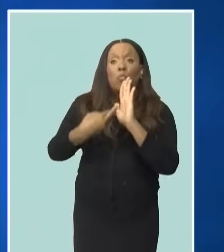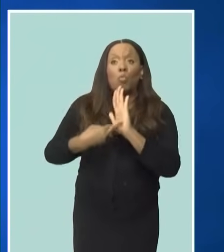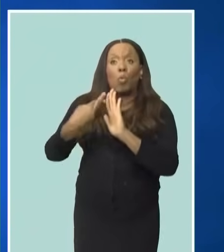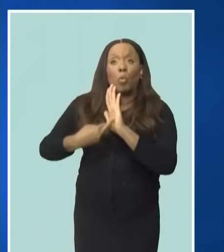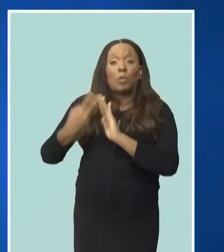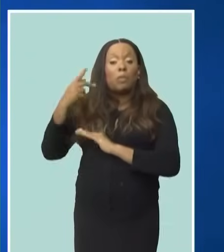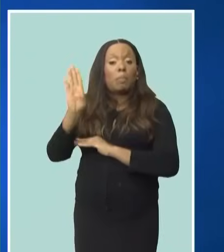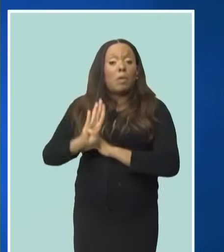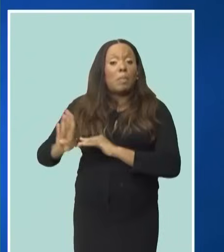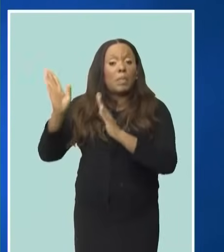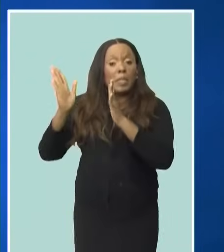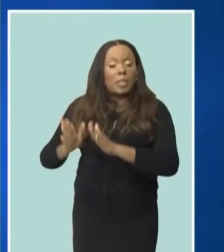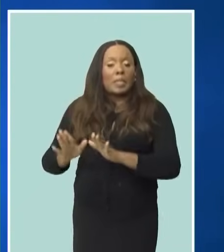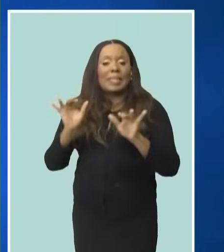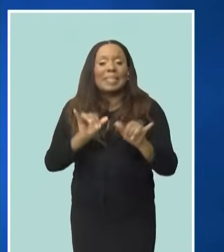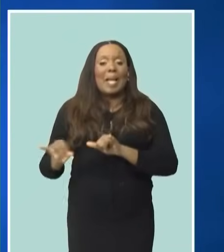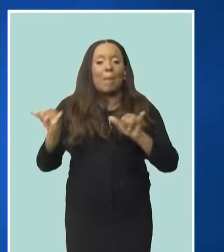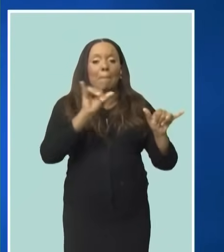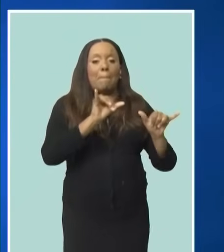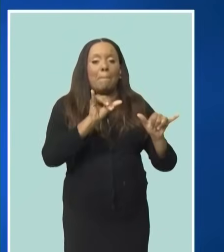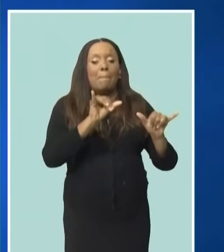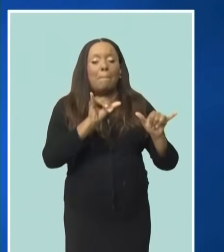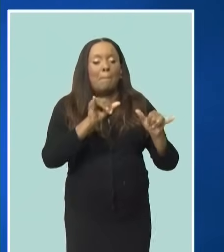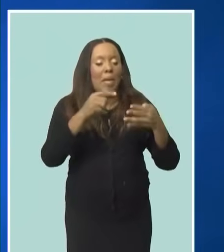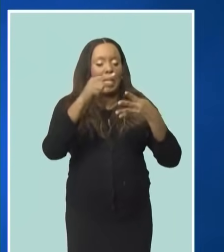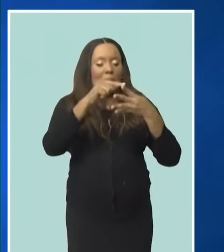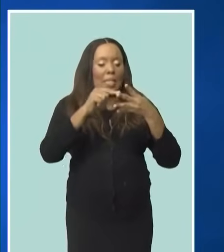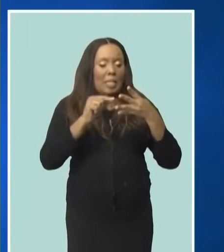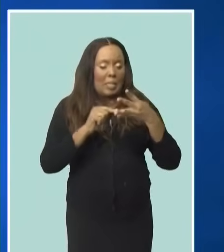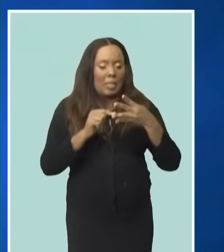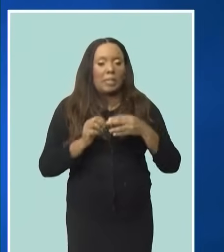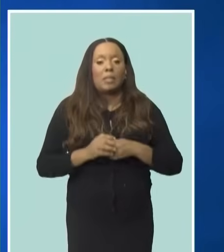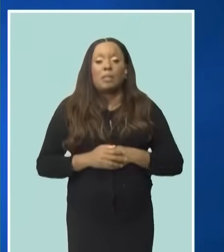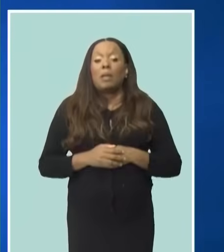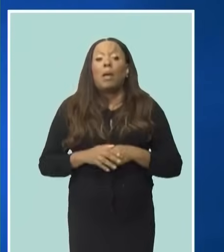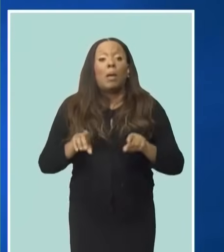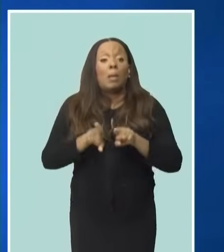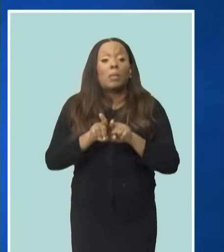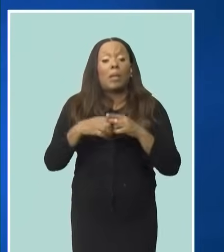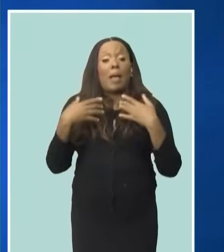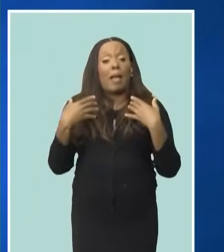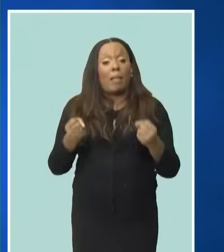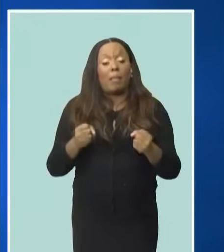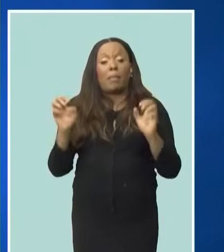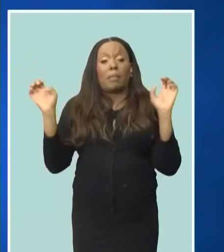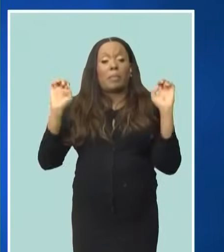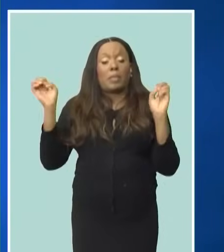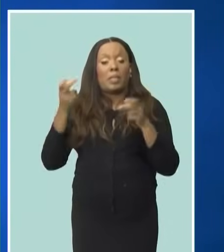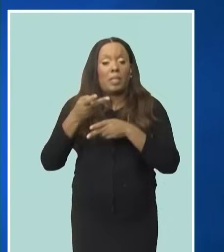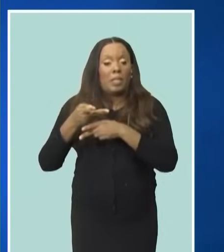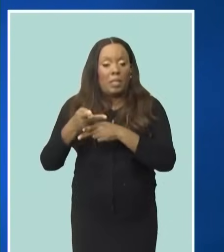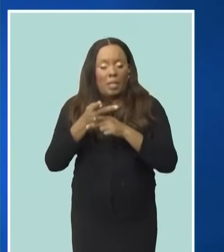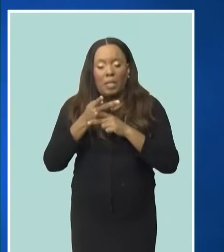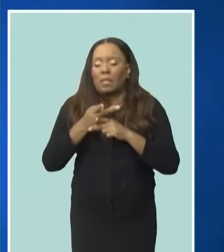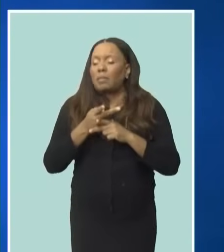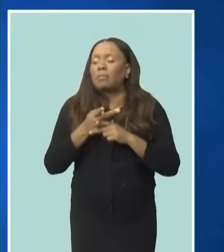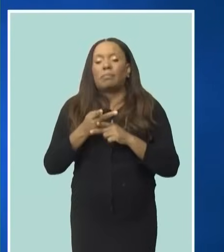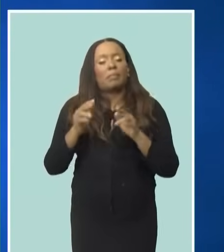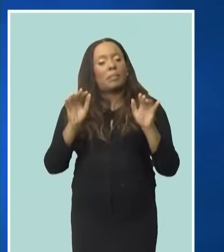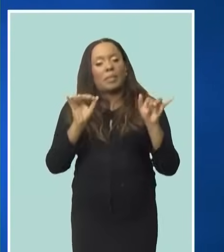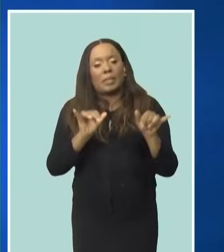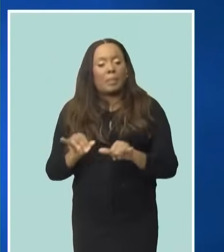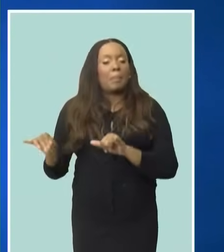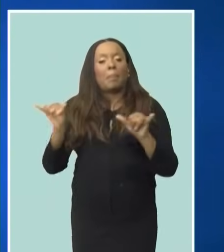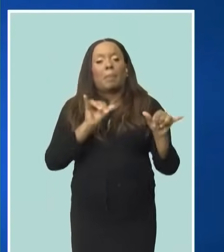them. Similarly, with emergency and primary health care, they'll have access to those on the same